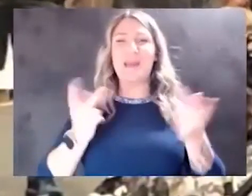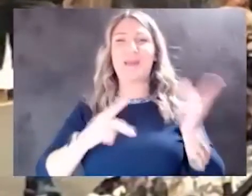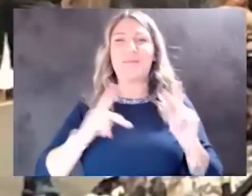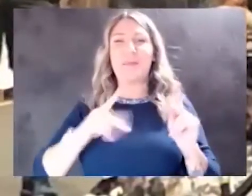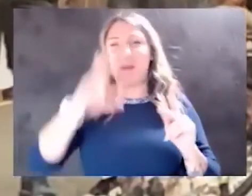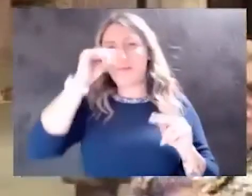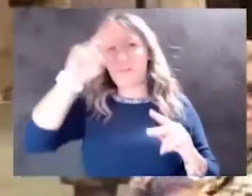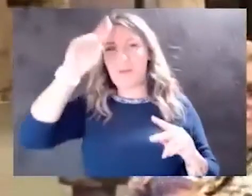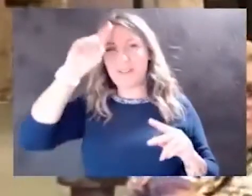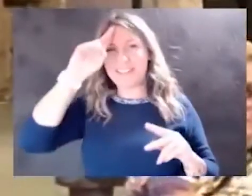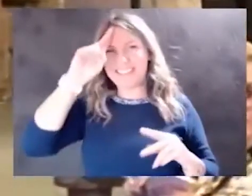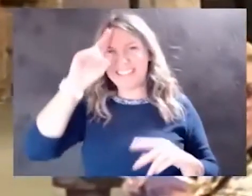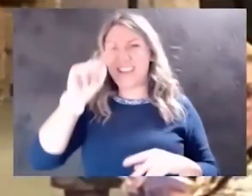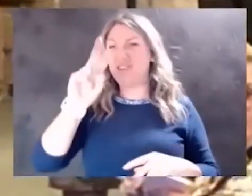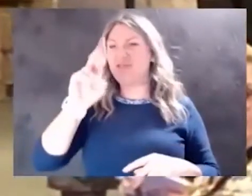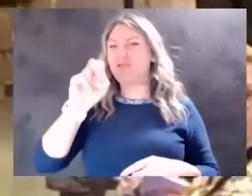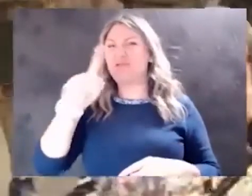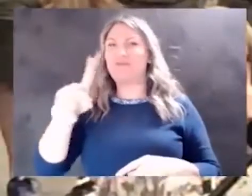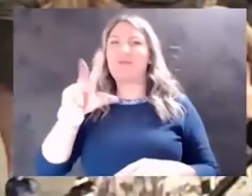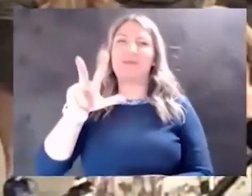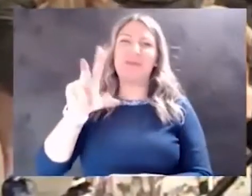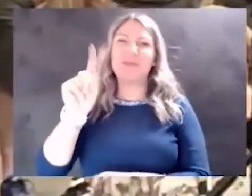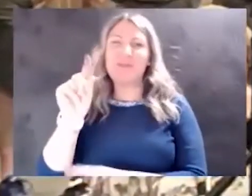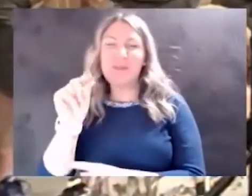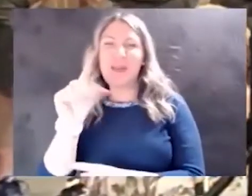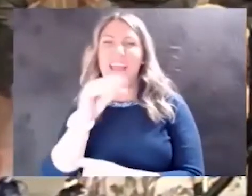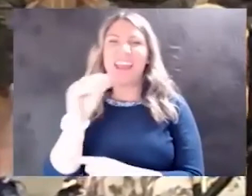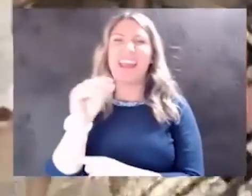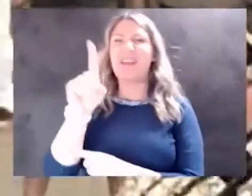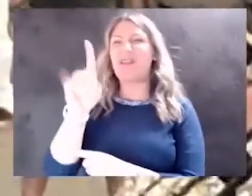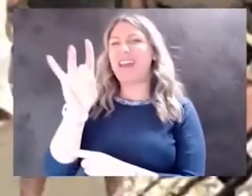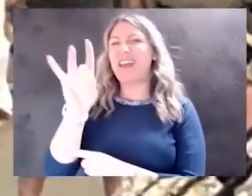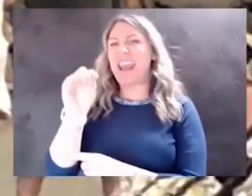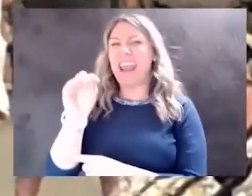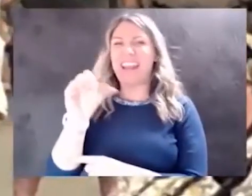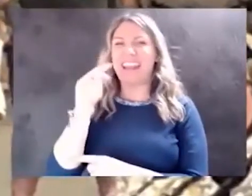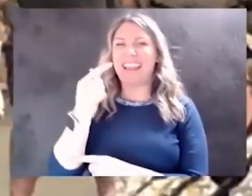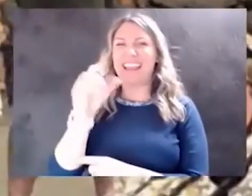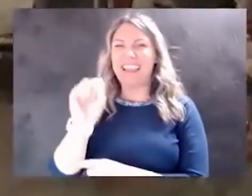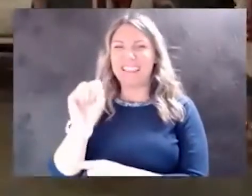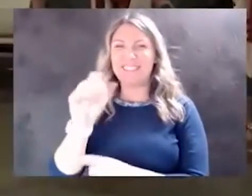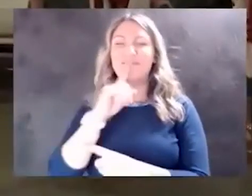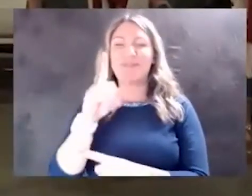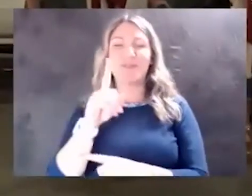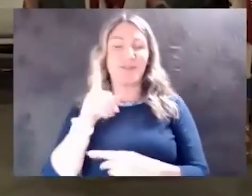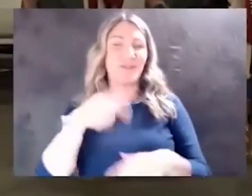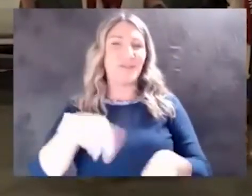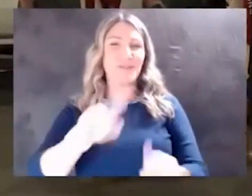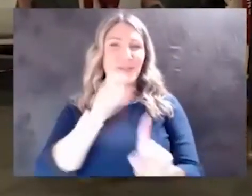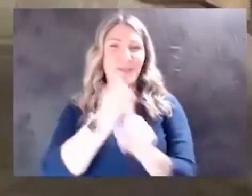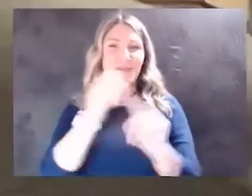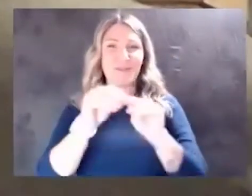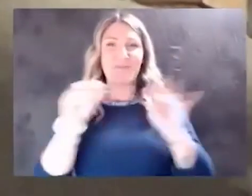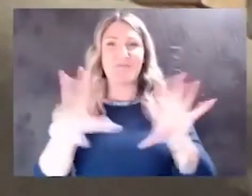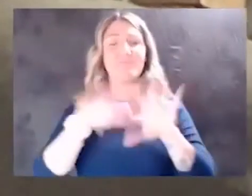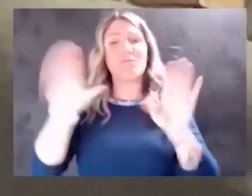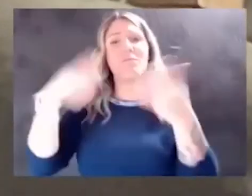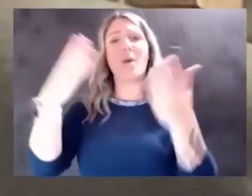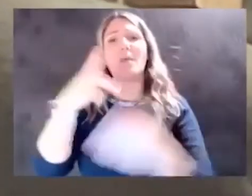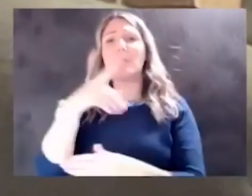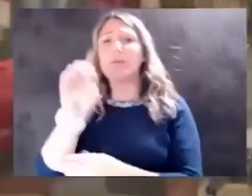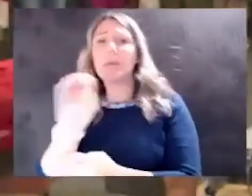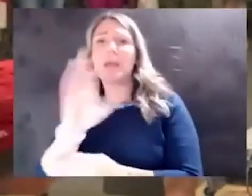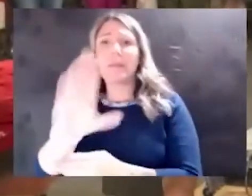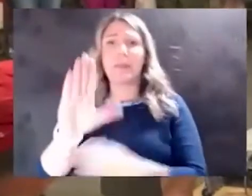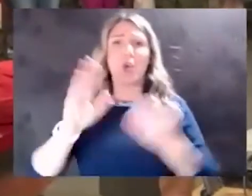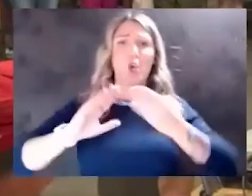and Liberty and 180 and Gladstone earned merit badges during this pandemic by helping supply personal protective equipment to their communities. Heart to